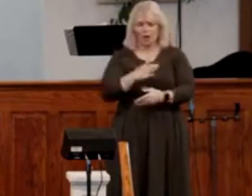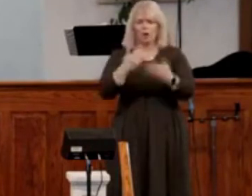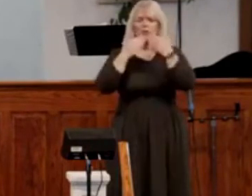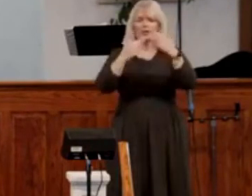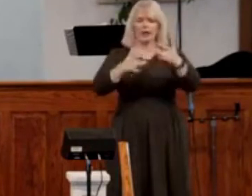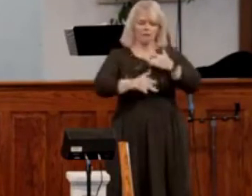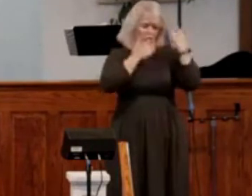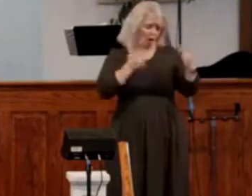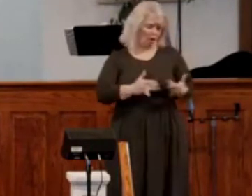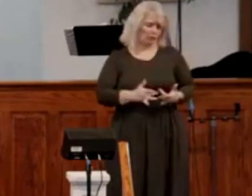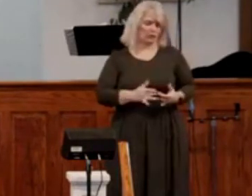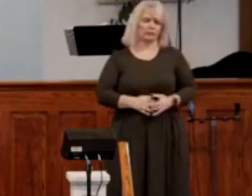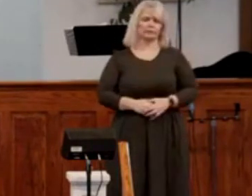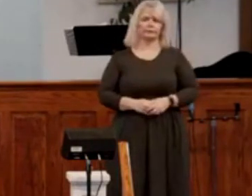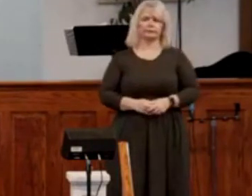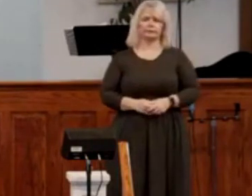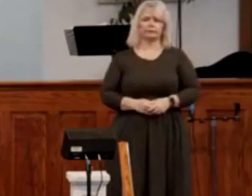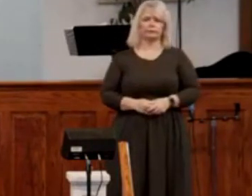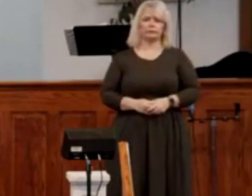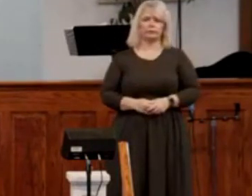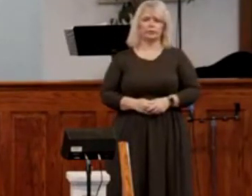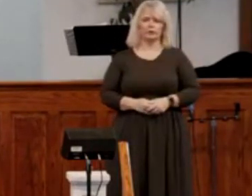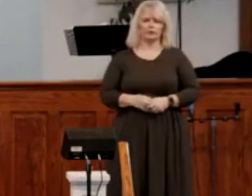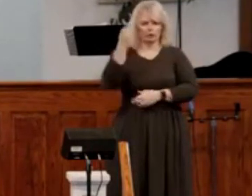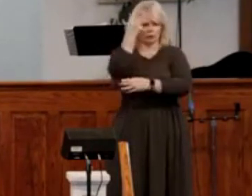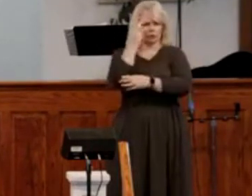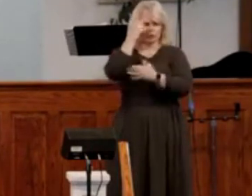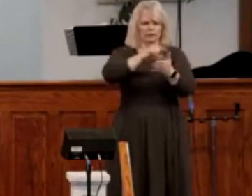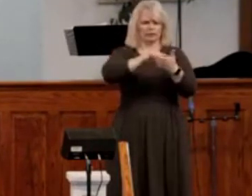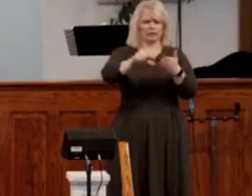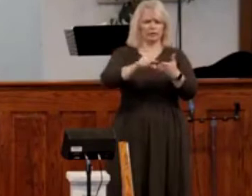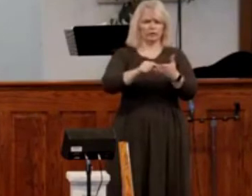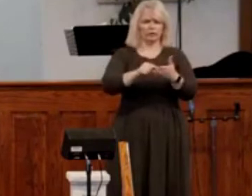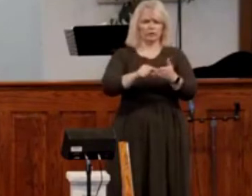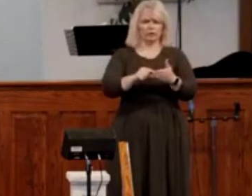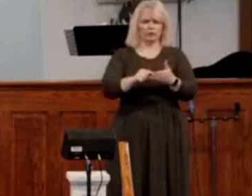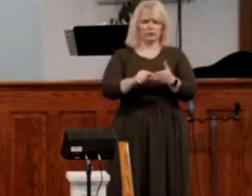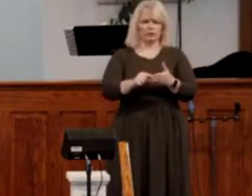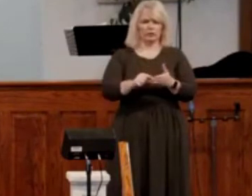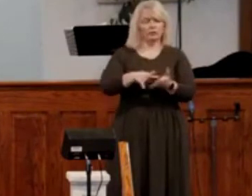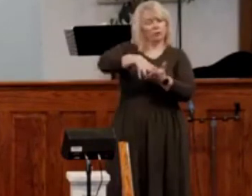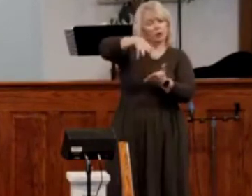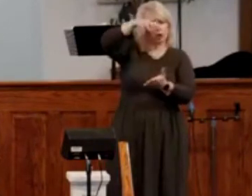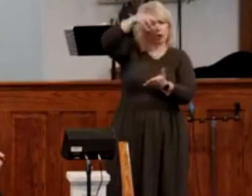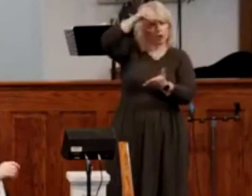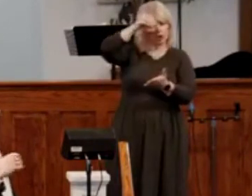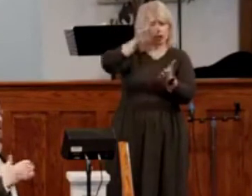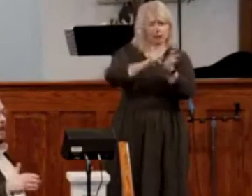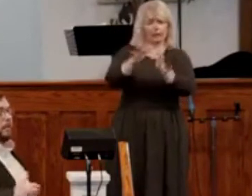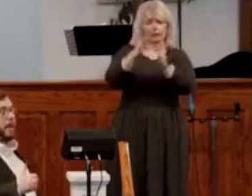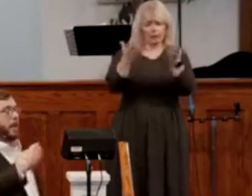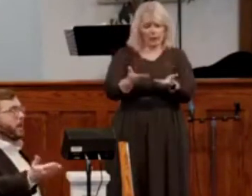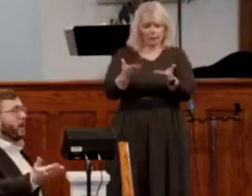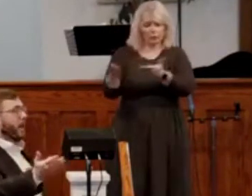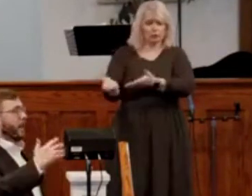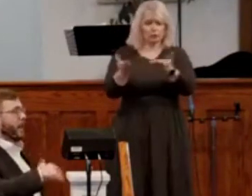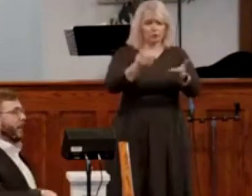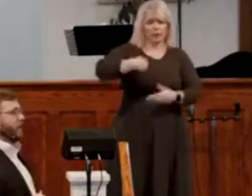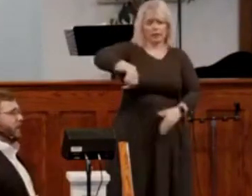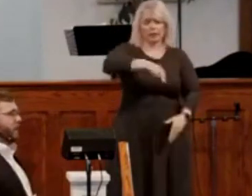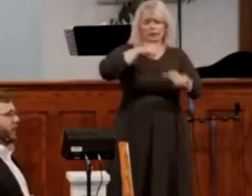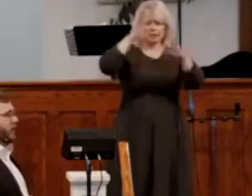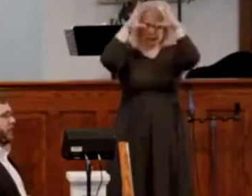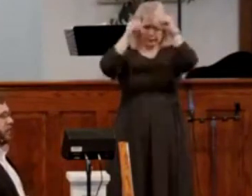hearts. Here's the point of this verse. If the word of God is dwelling in us, if we're learning it, it should bring us to be able to teach it